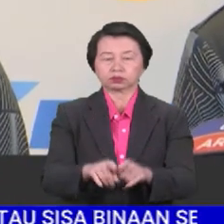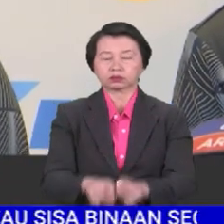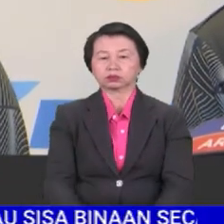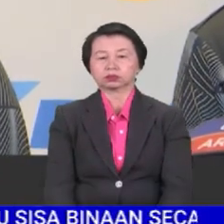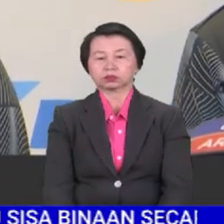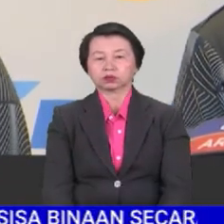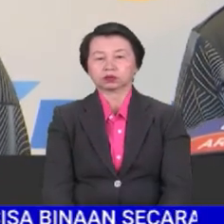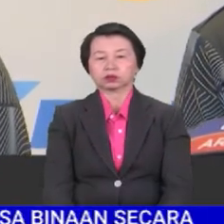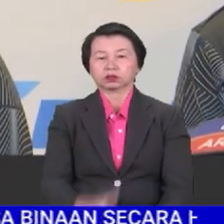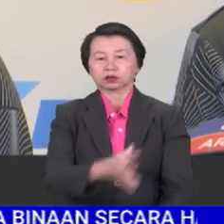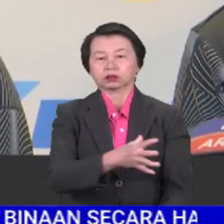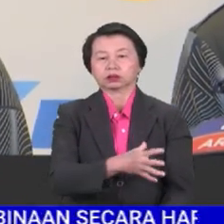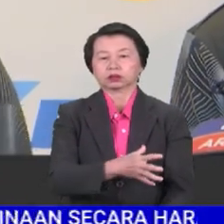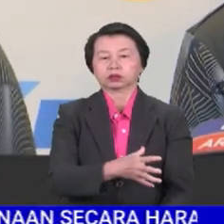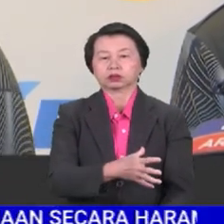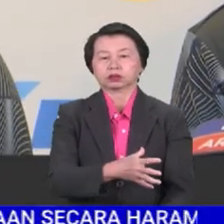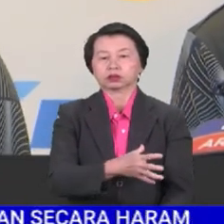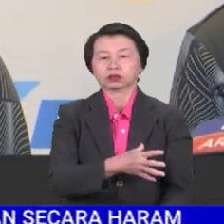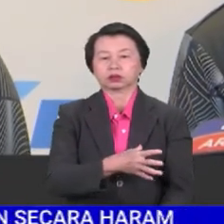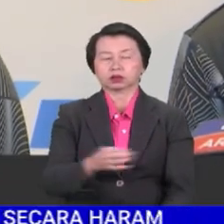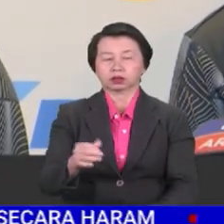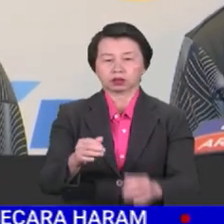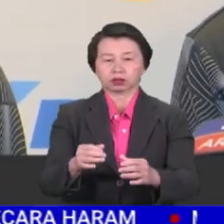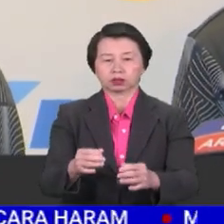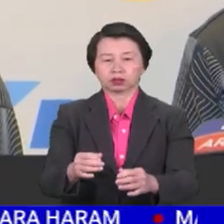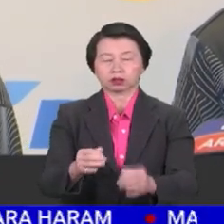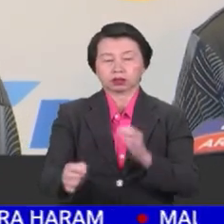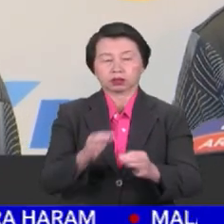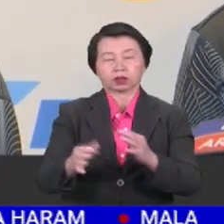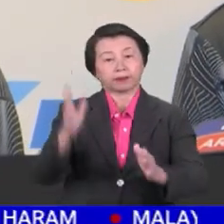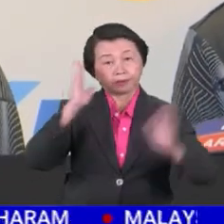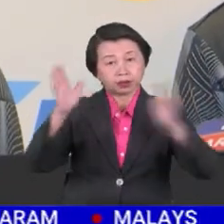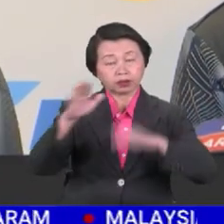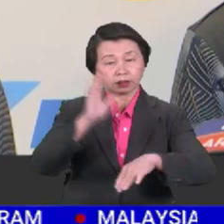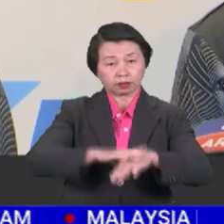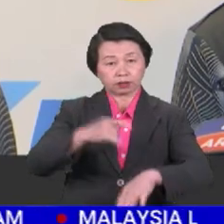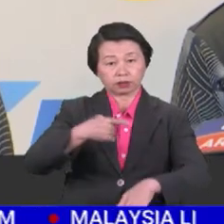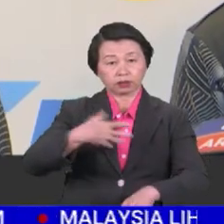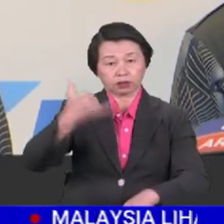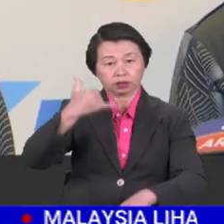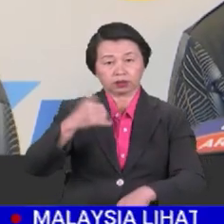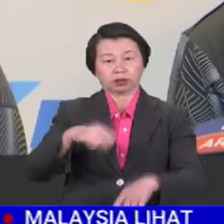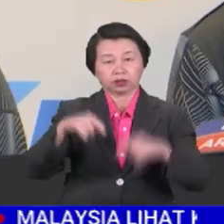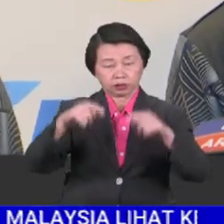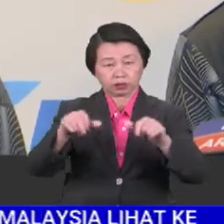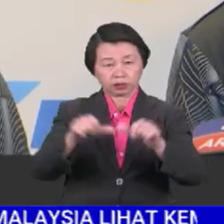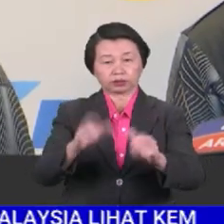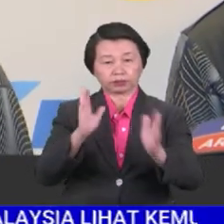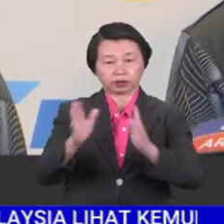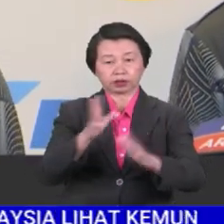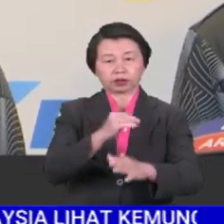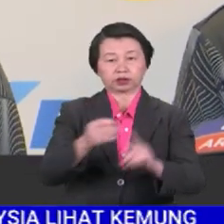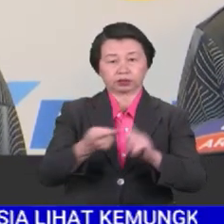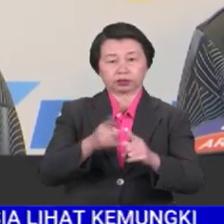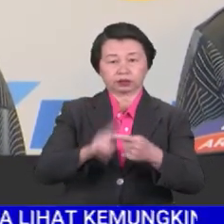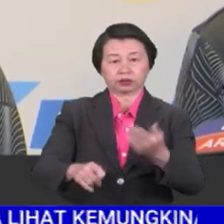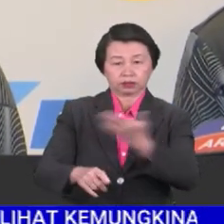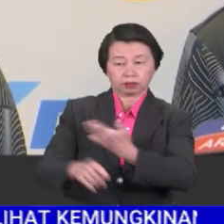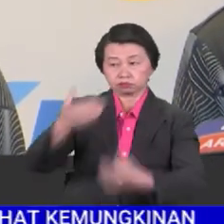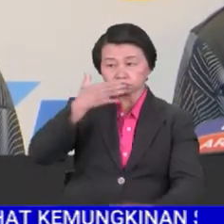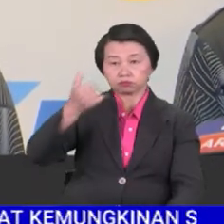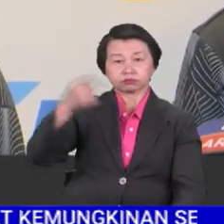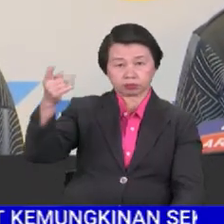Malaysia. And if the biggest club in Malaysia call you and the biggest club in Malaysia are your friends, I think it's the